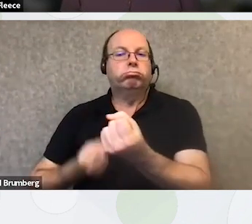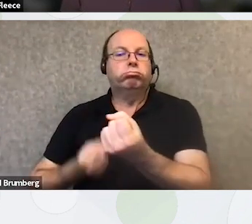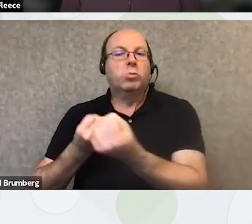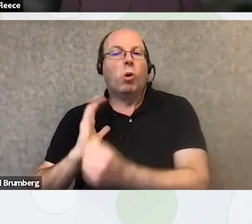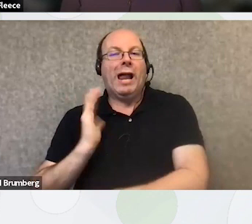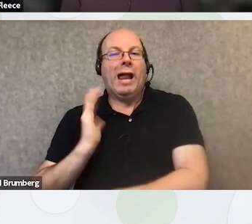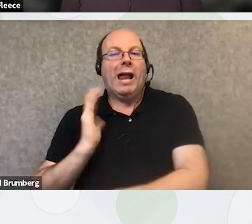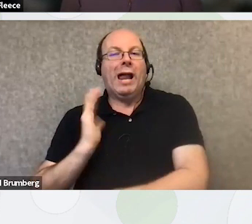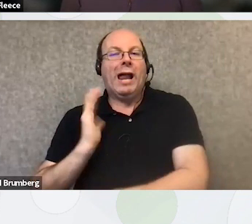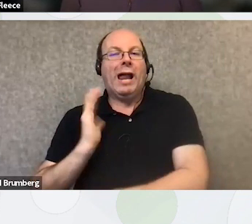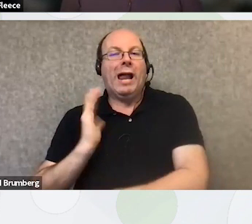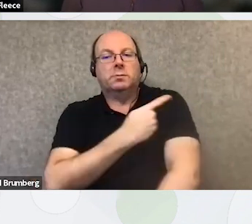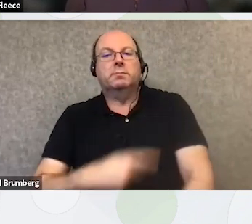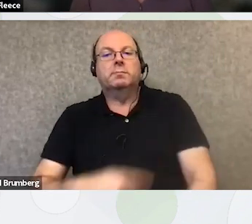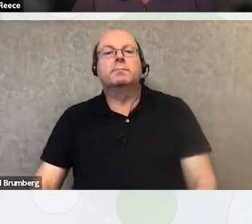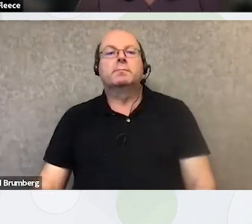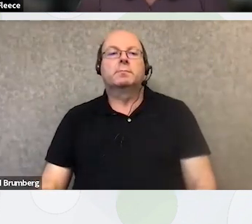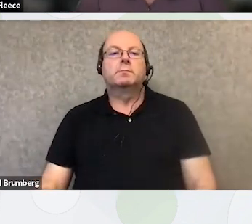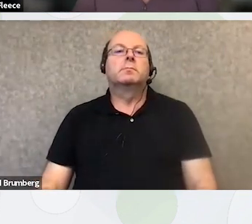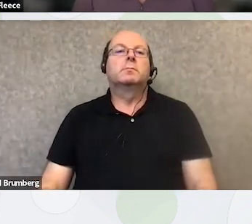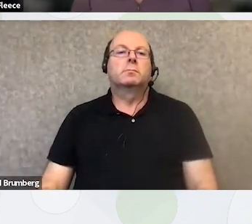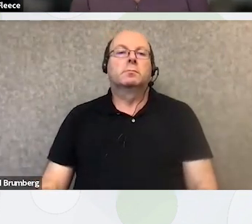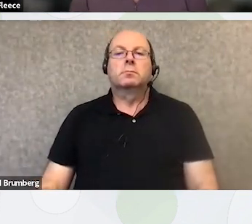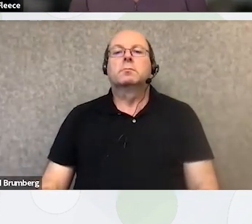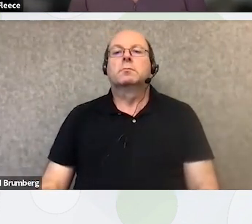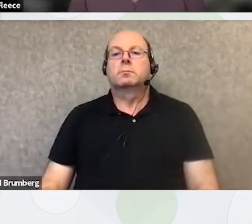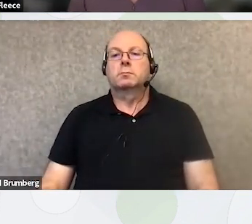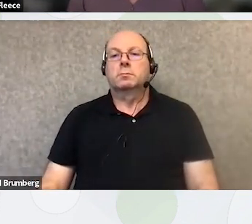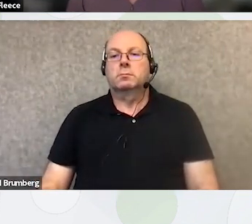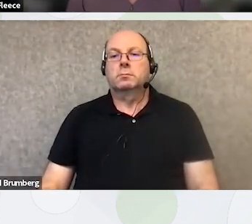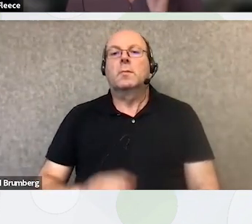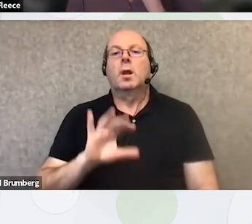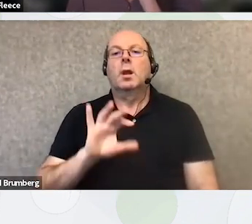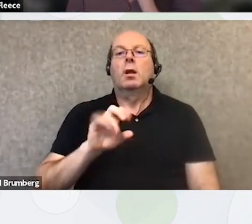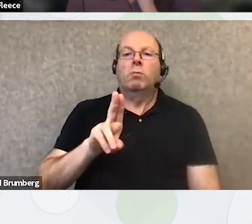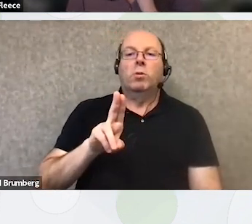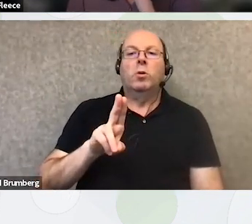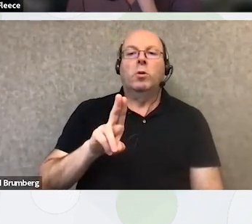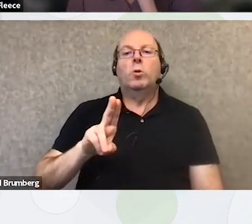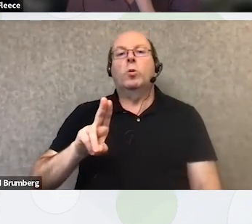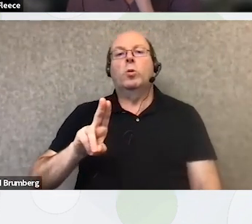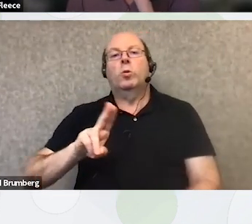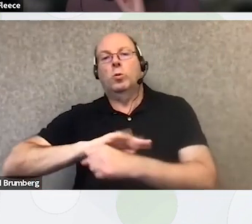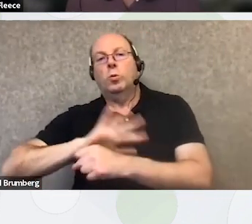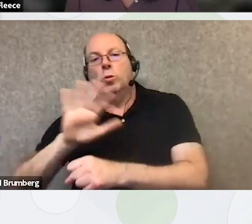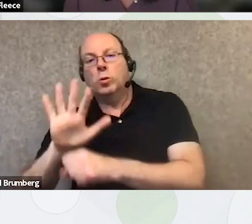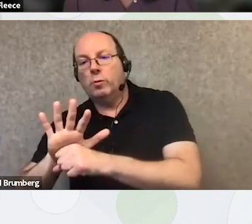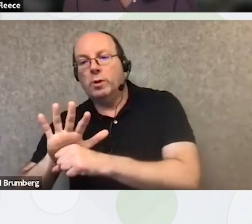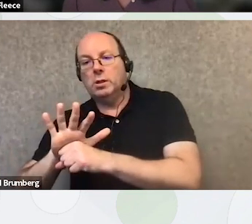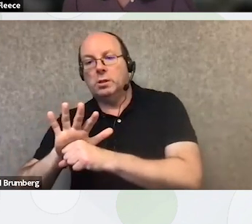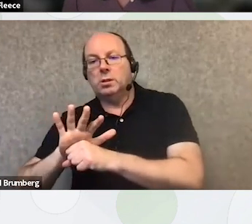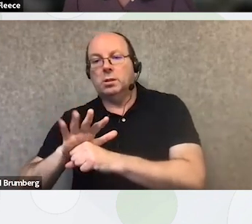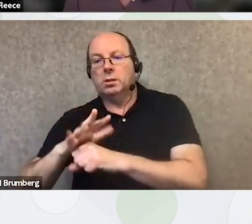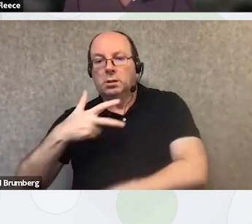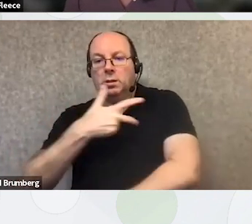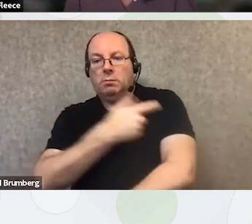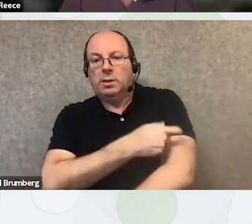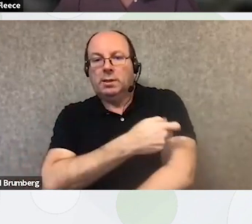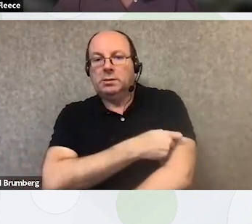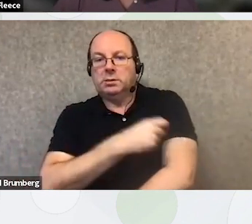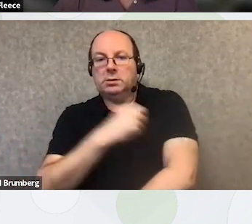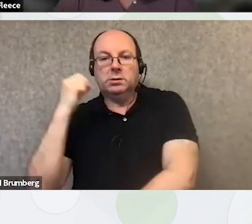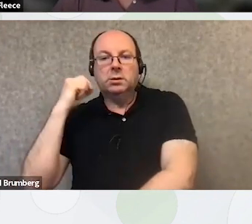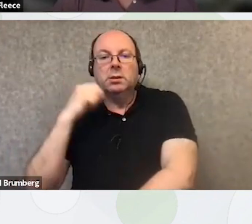And then looking at trends of influenza and COVID vaccination coverage among healthcare personnel. And so thinking about